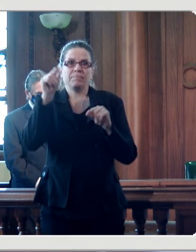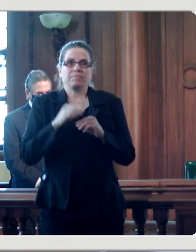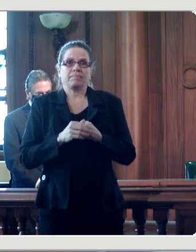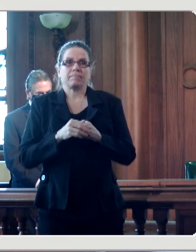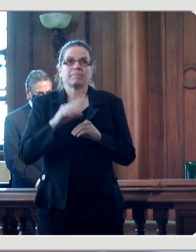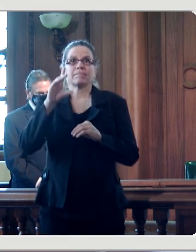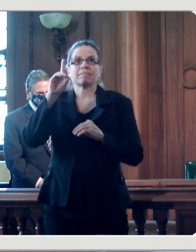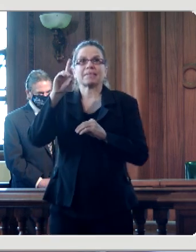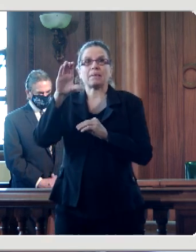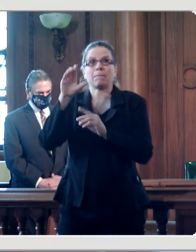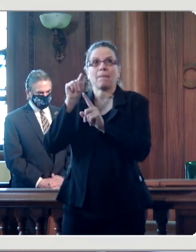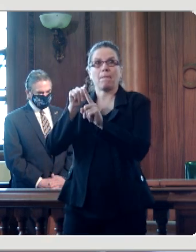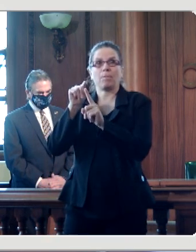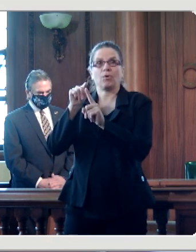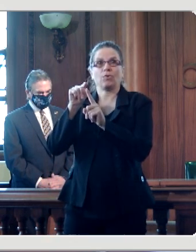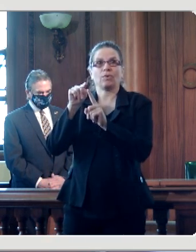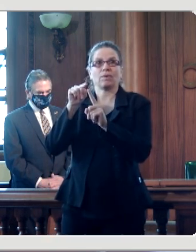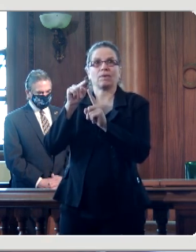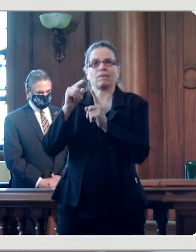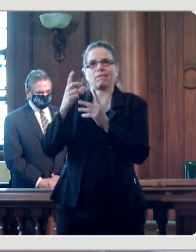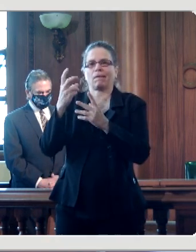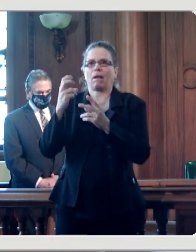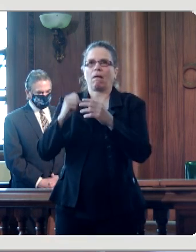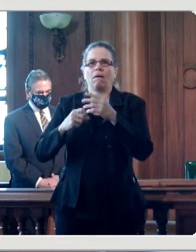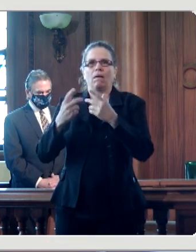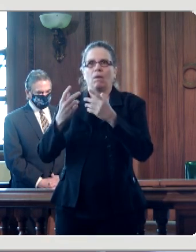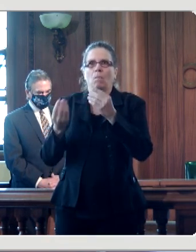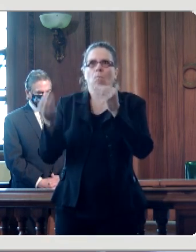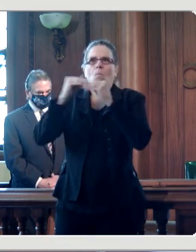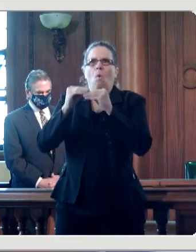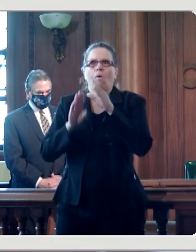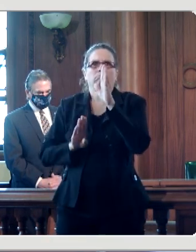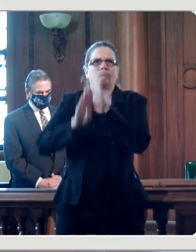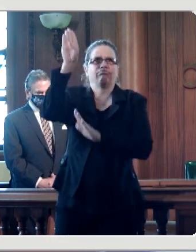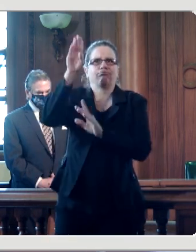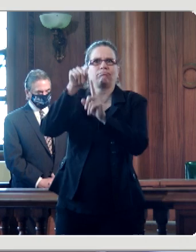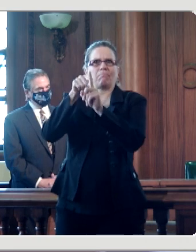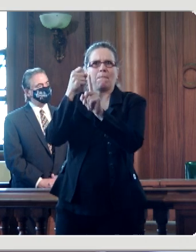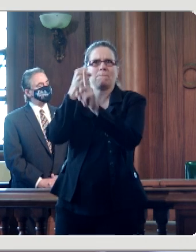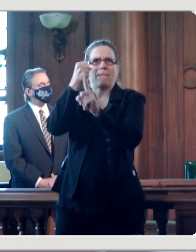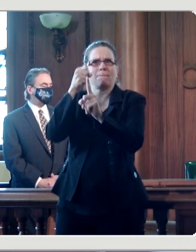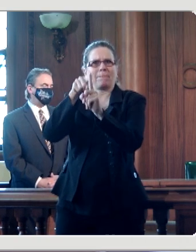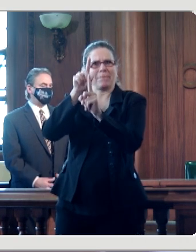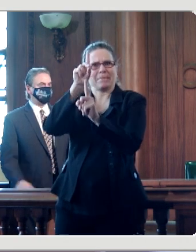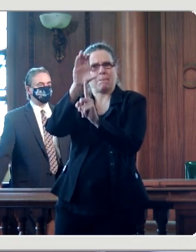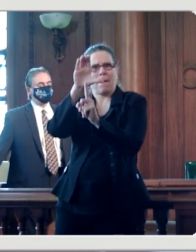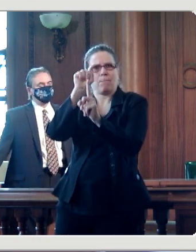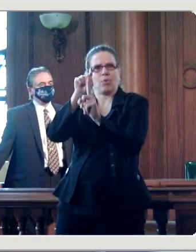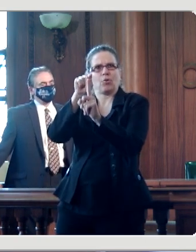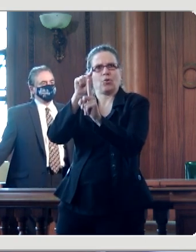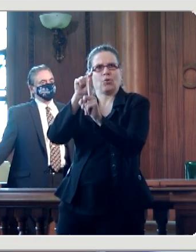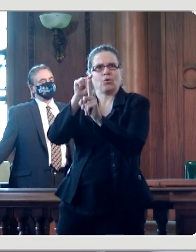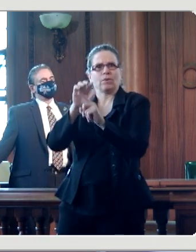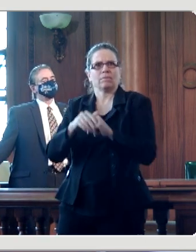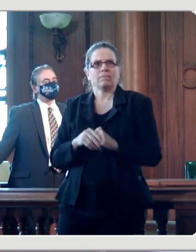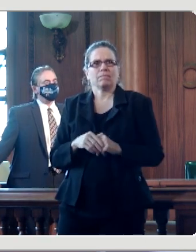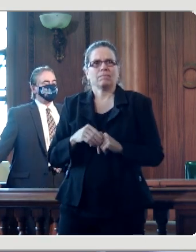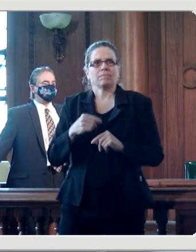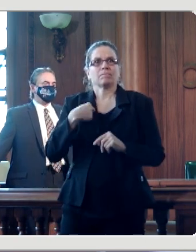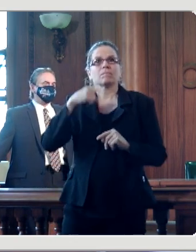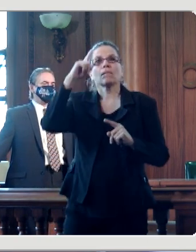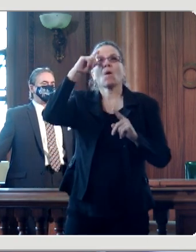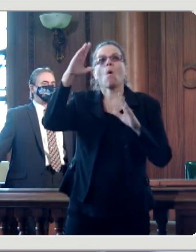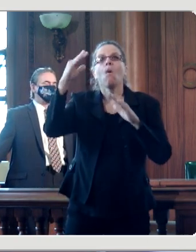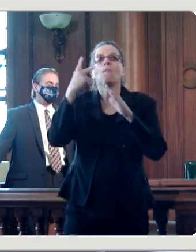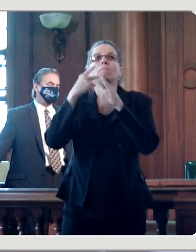experienced ever, and I am so hopeful that this is the highest month that we will ever